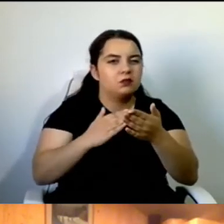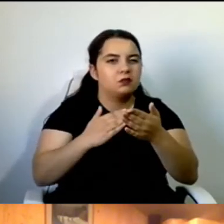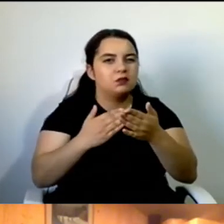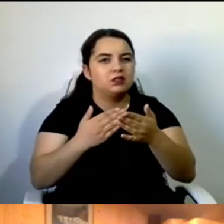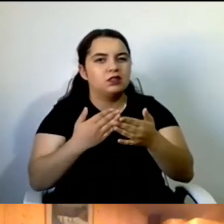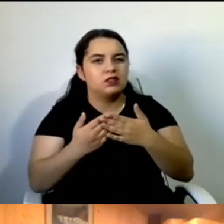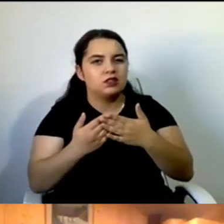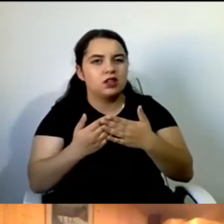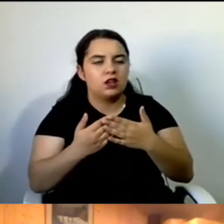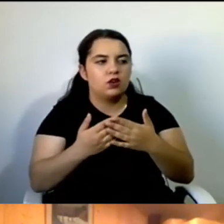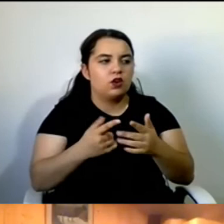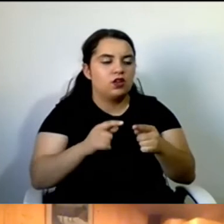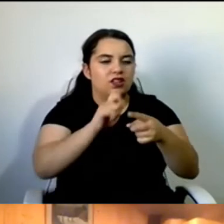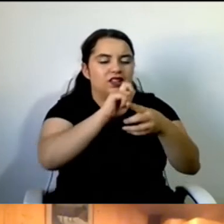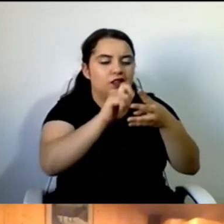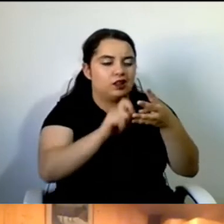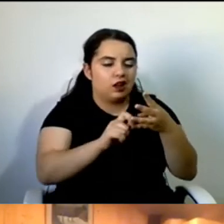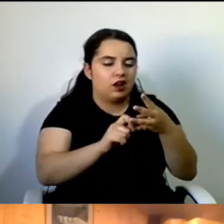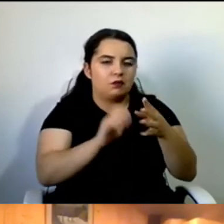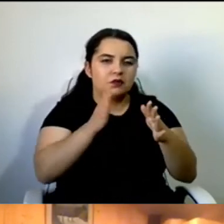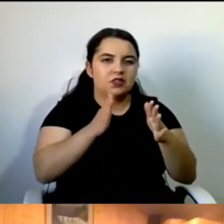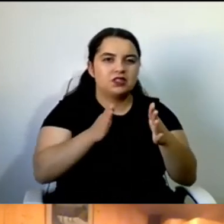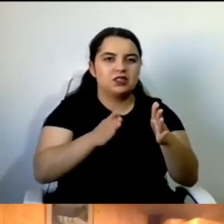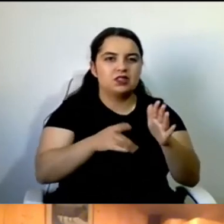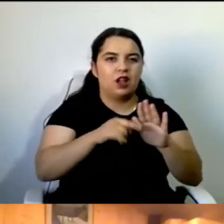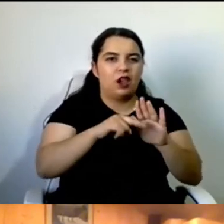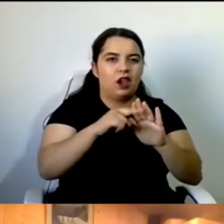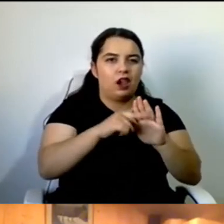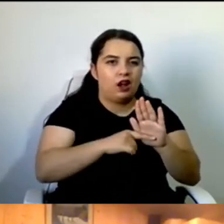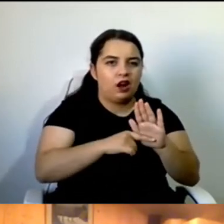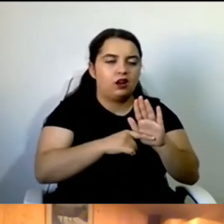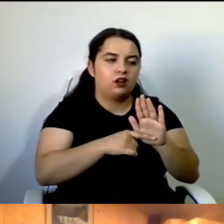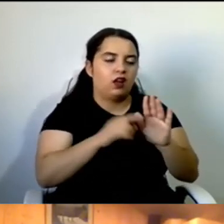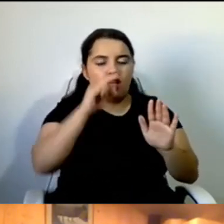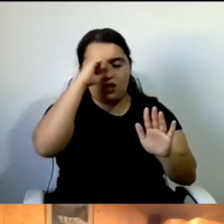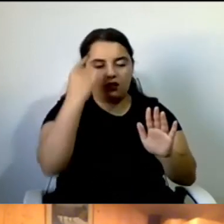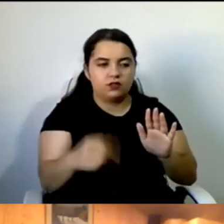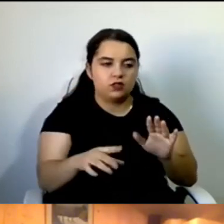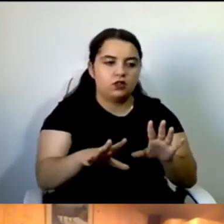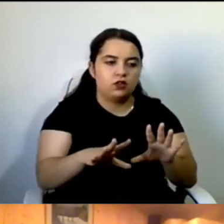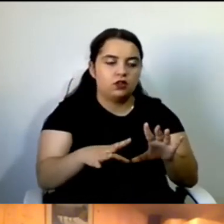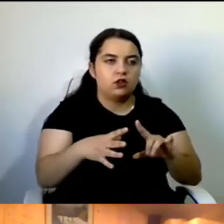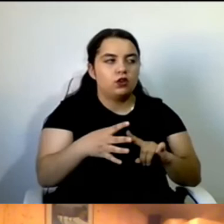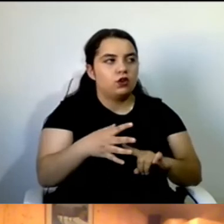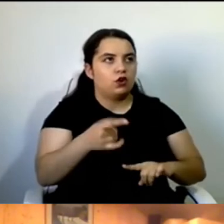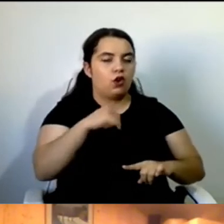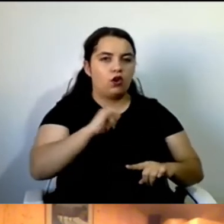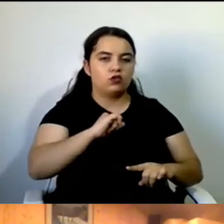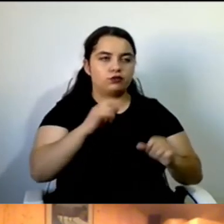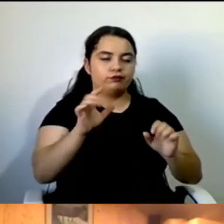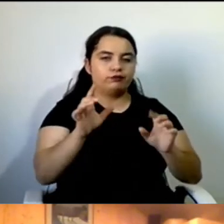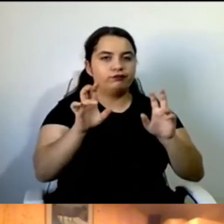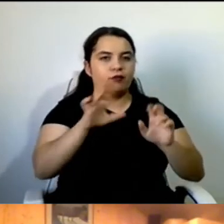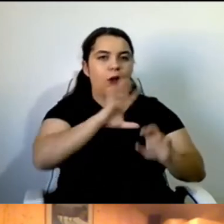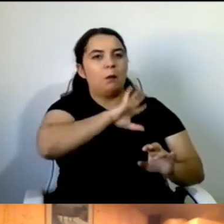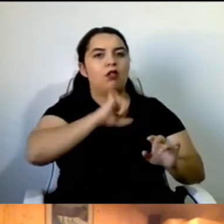and more difficult to be able to be your own employer because you don't, before you used to get the money 2 months in advance, now you